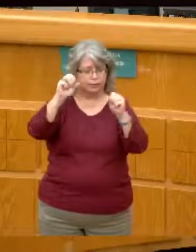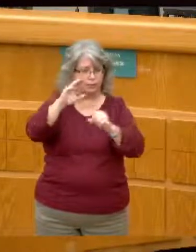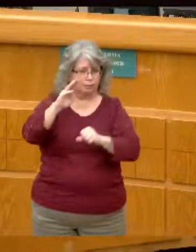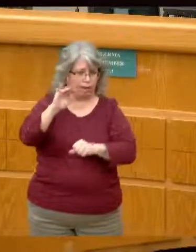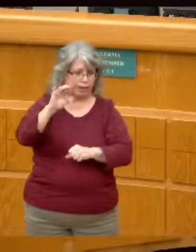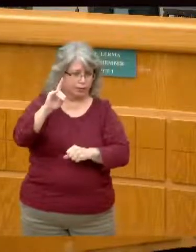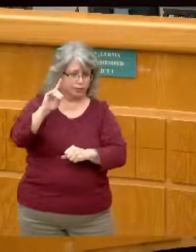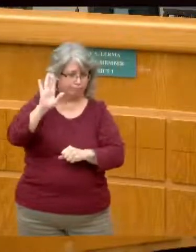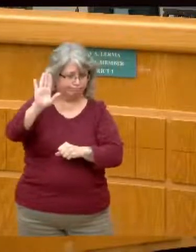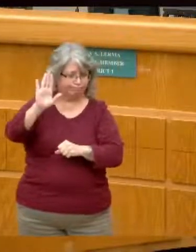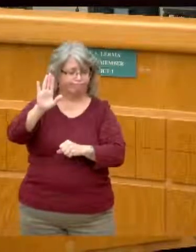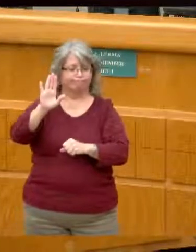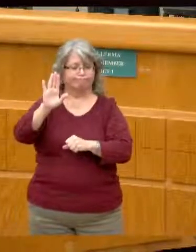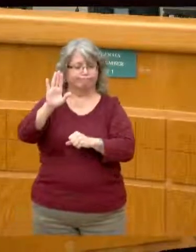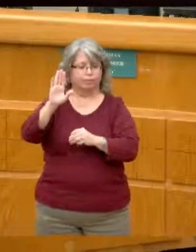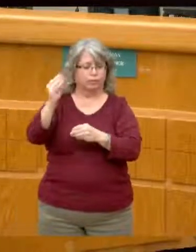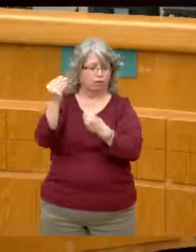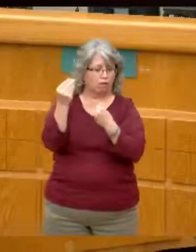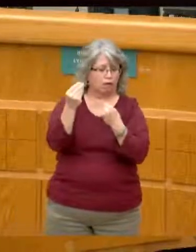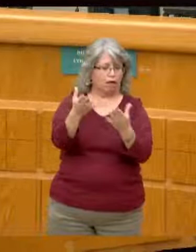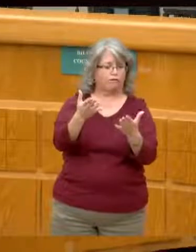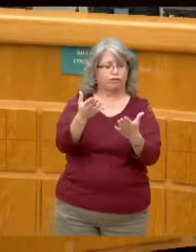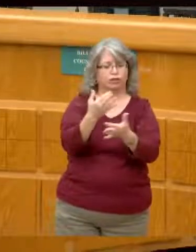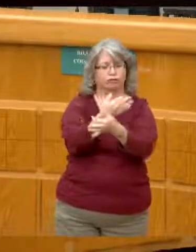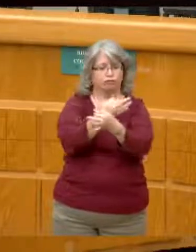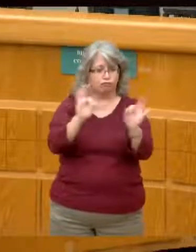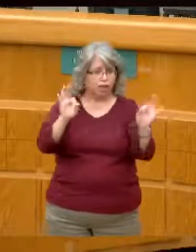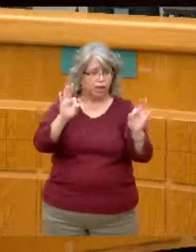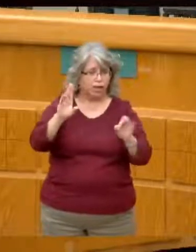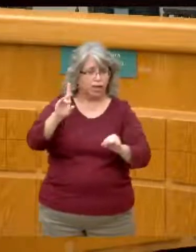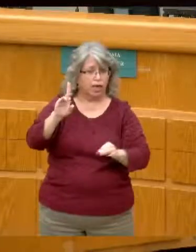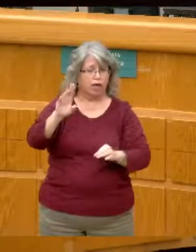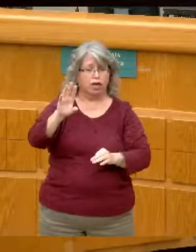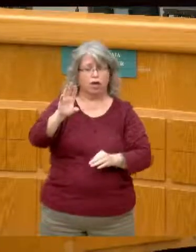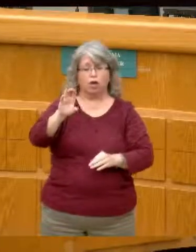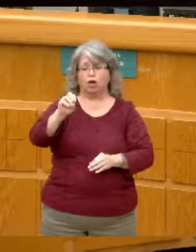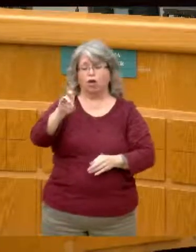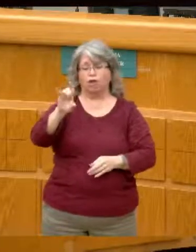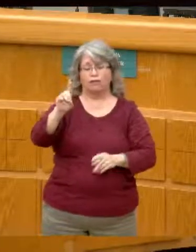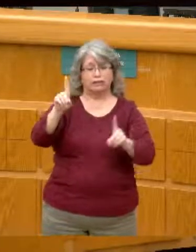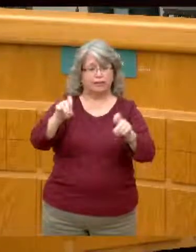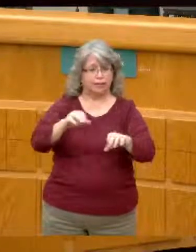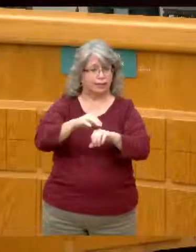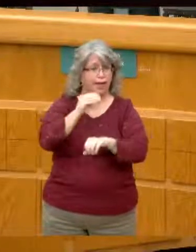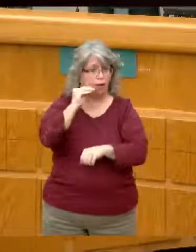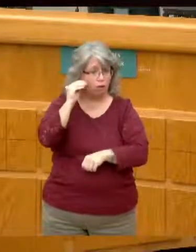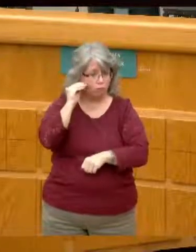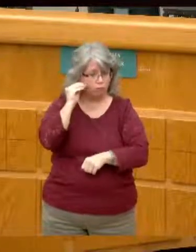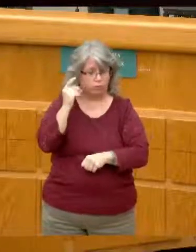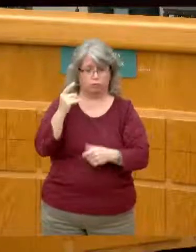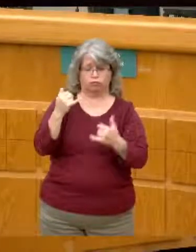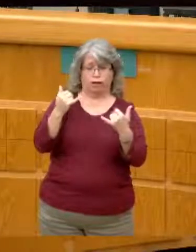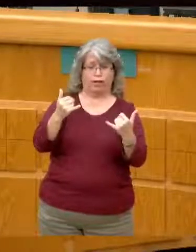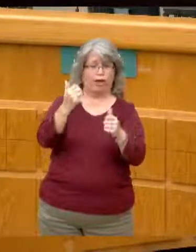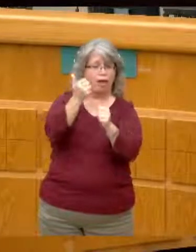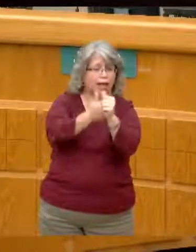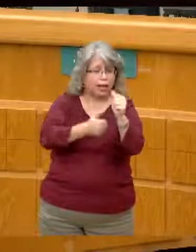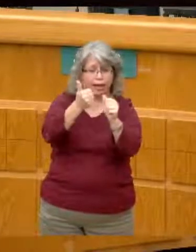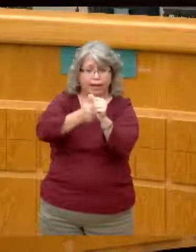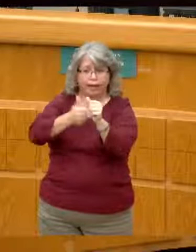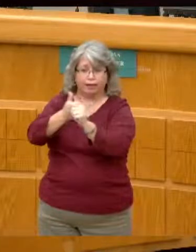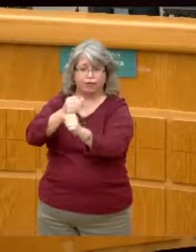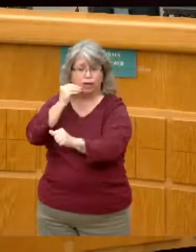community. So as currently right now, every home in the United States is eligible to order 4 free at-home COVID